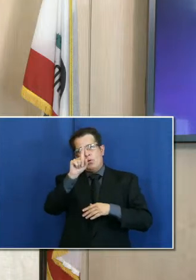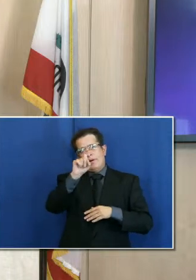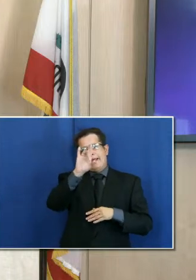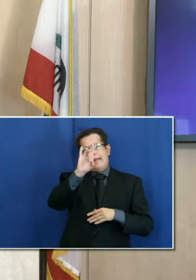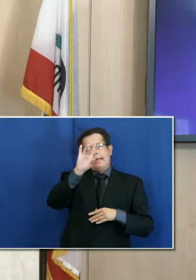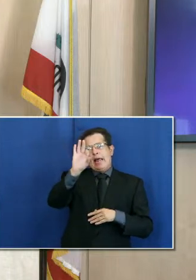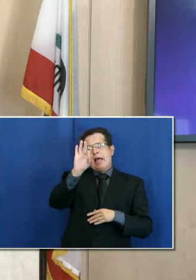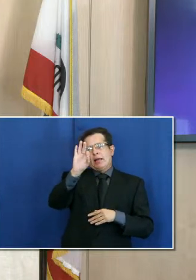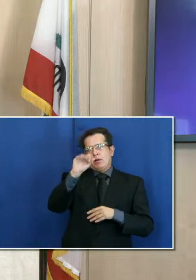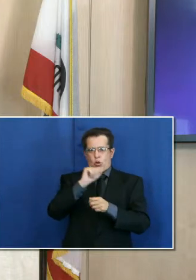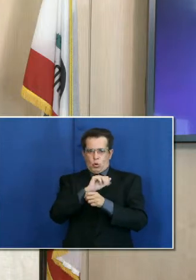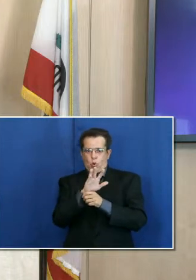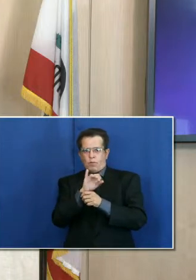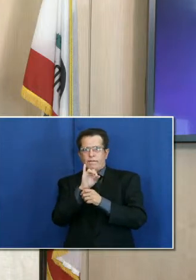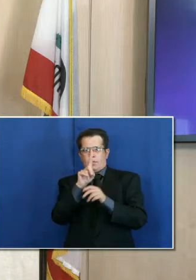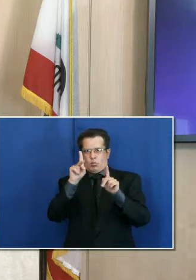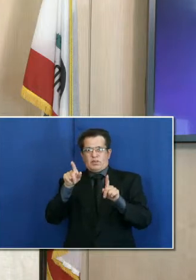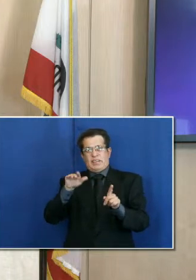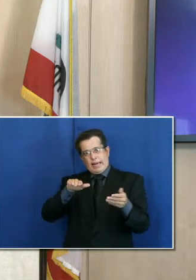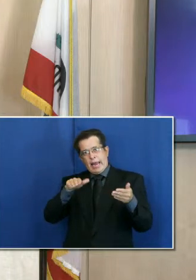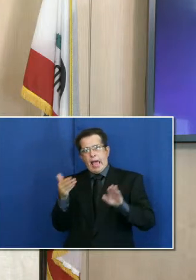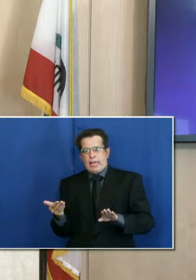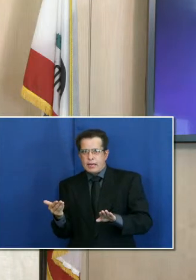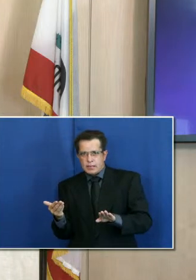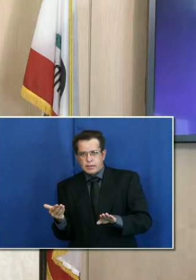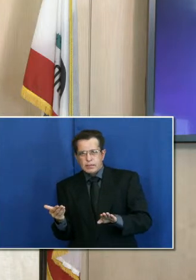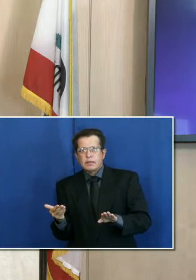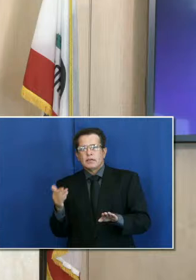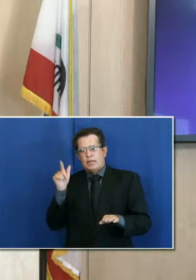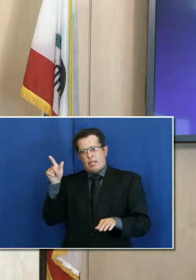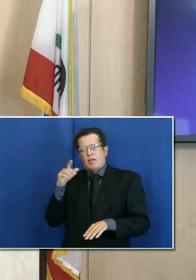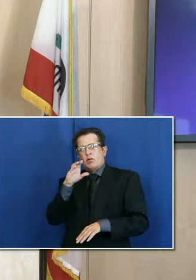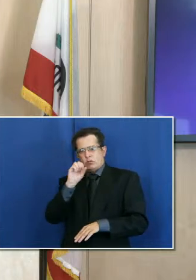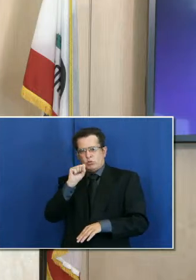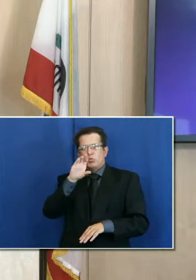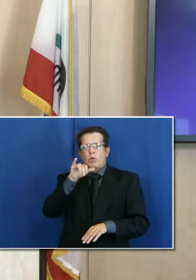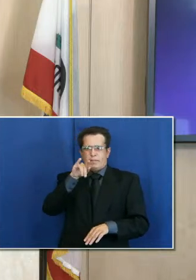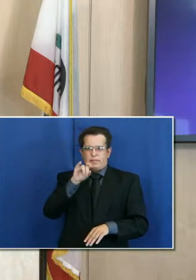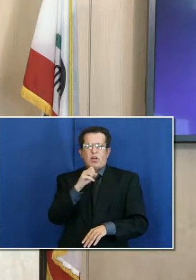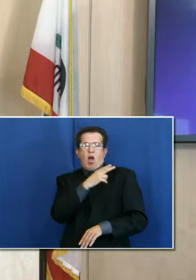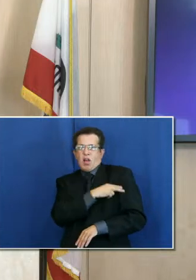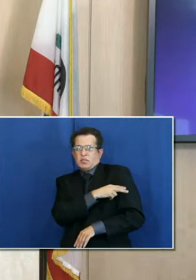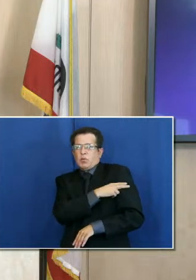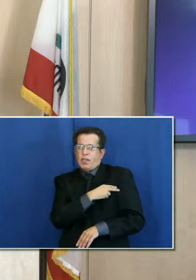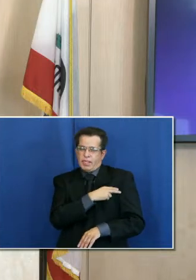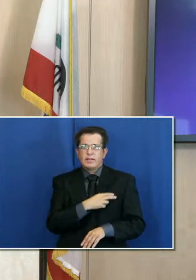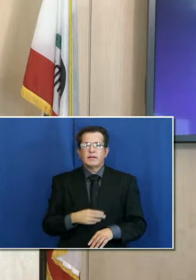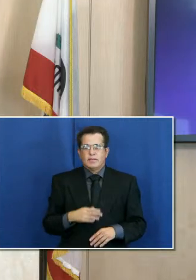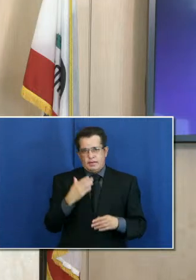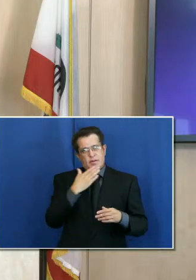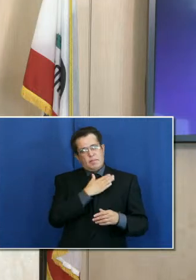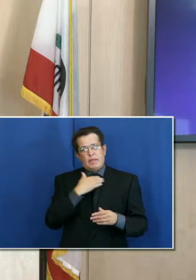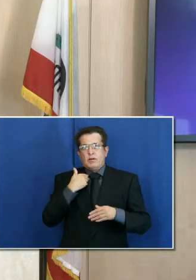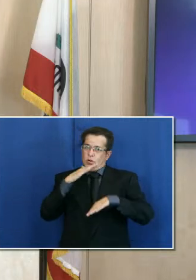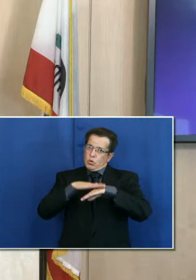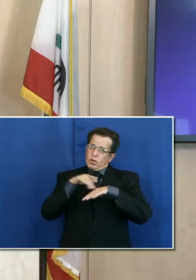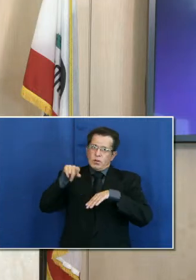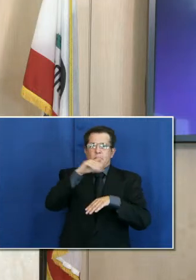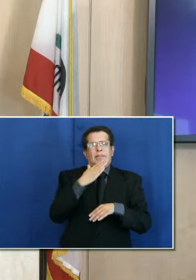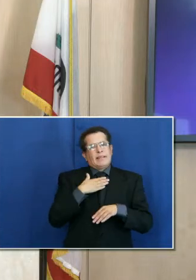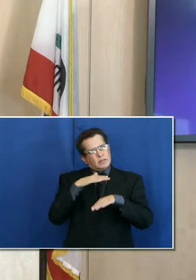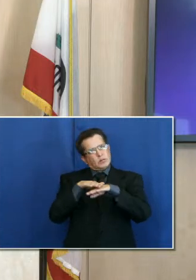COVID patients have died at Scripps hospitals. None of them were a statistic. Please go slow with the reopening. Wear a